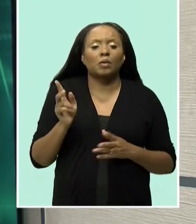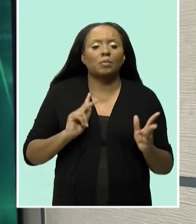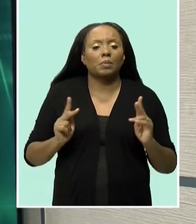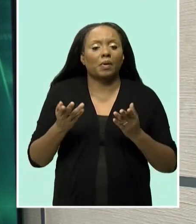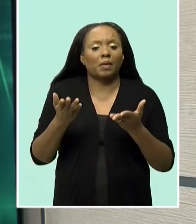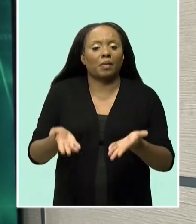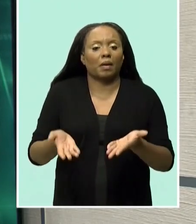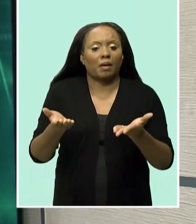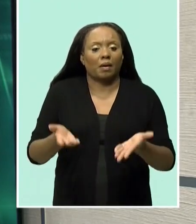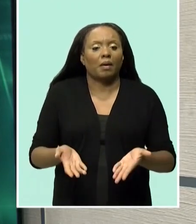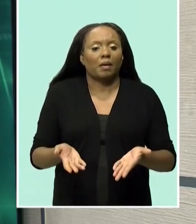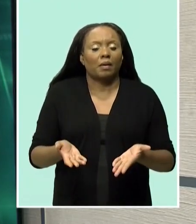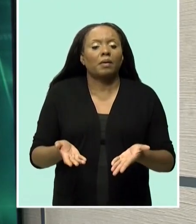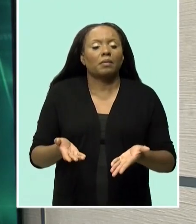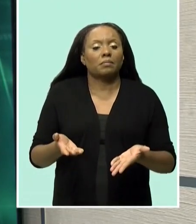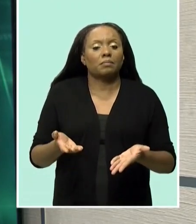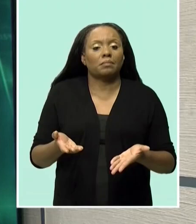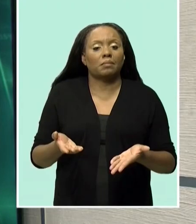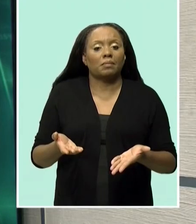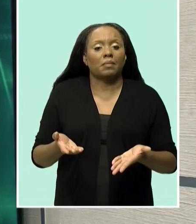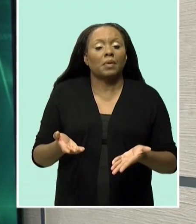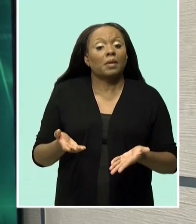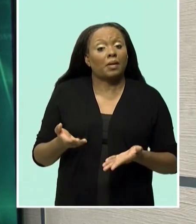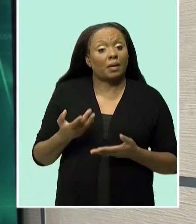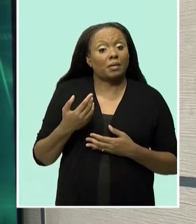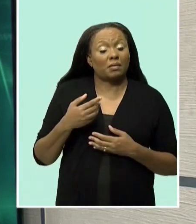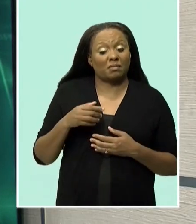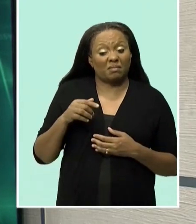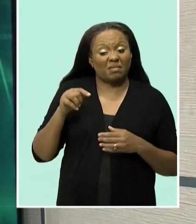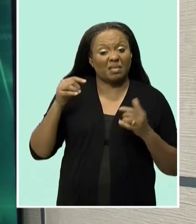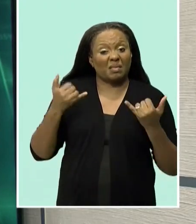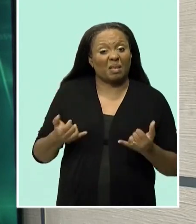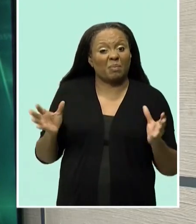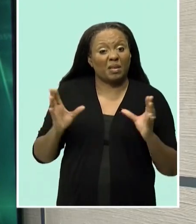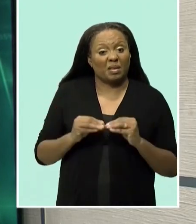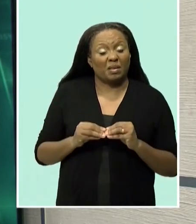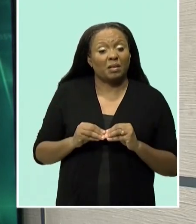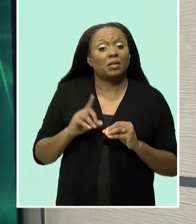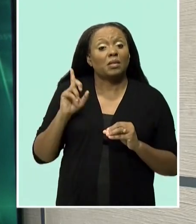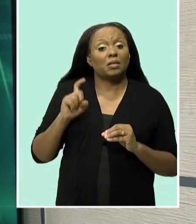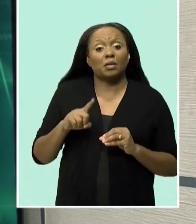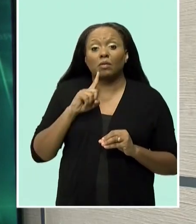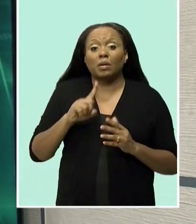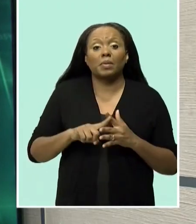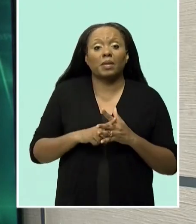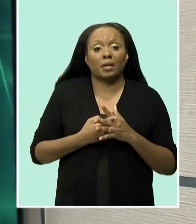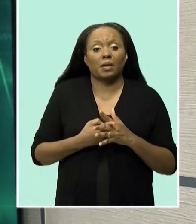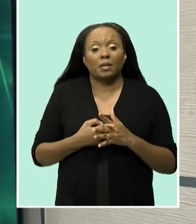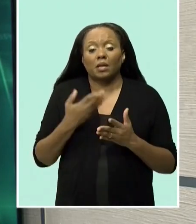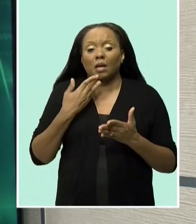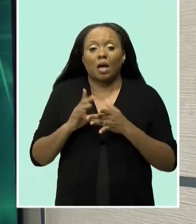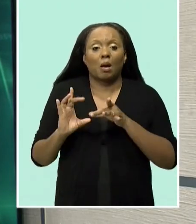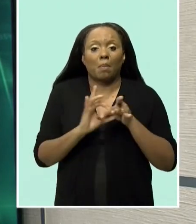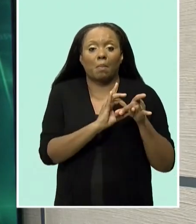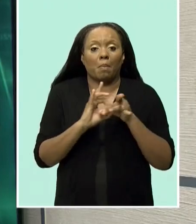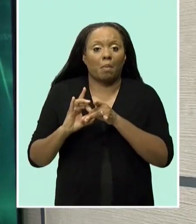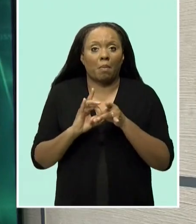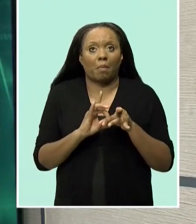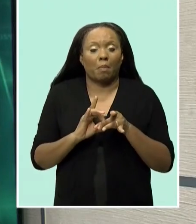this morning. She told participants the meeting should provide the signal of an important partnership between CARIFORUM and the European Union.